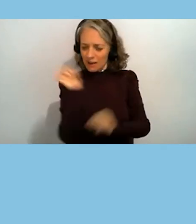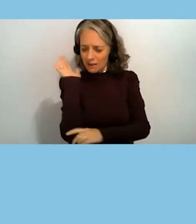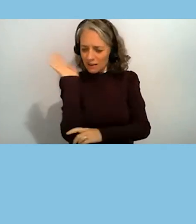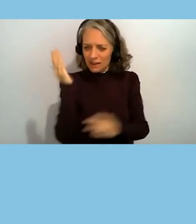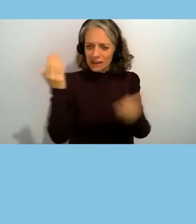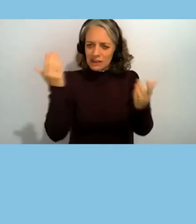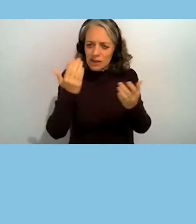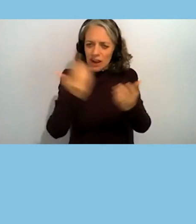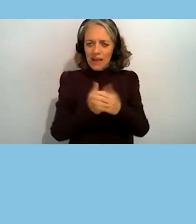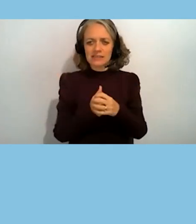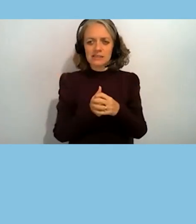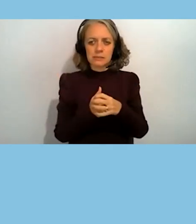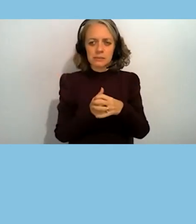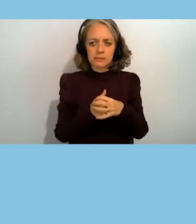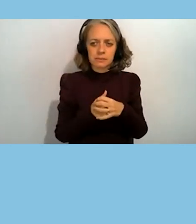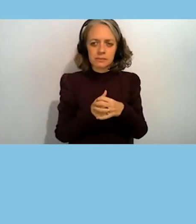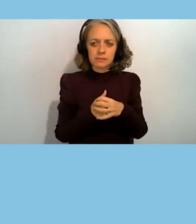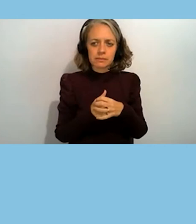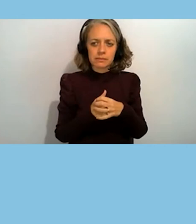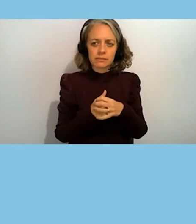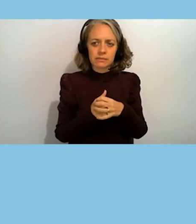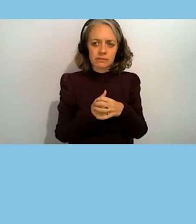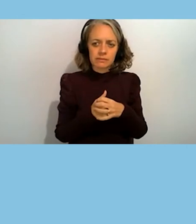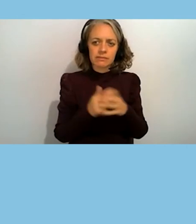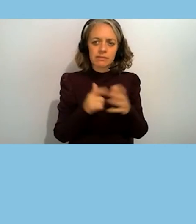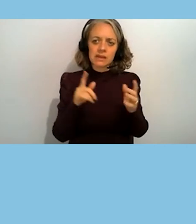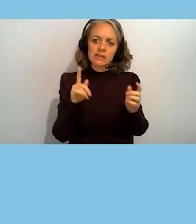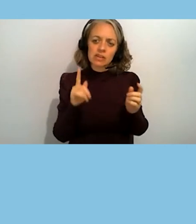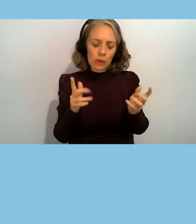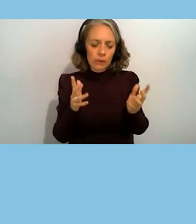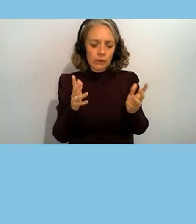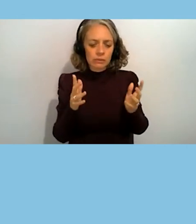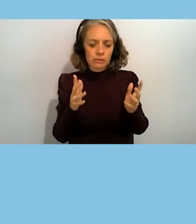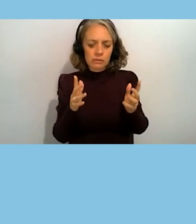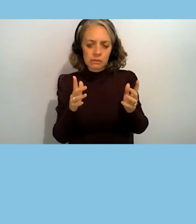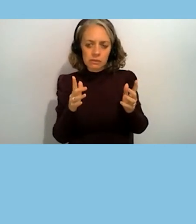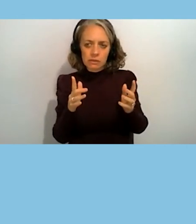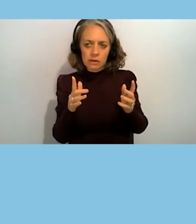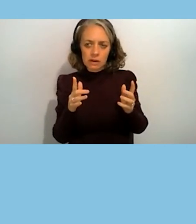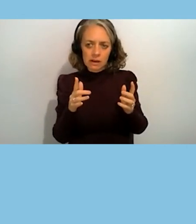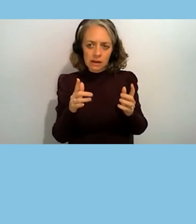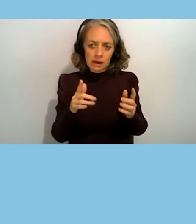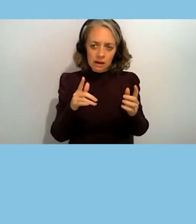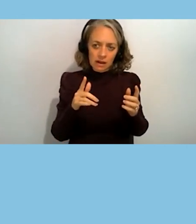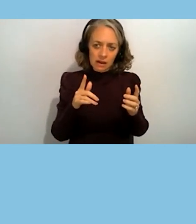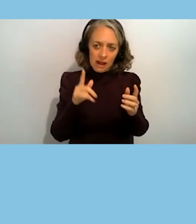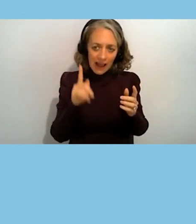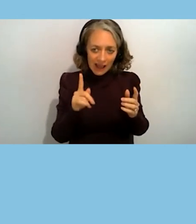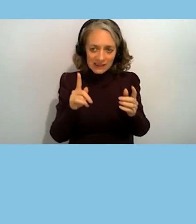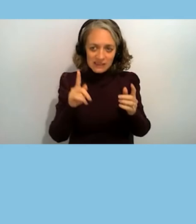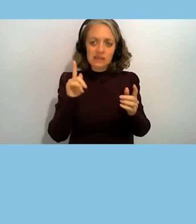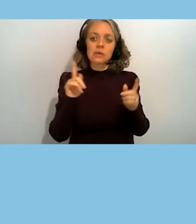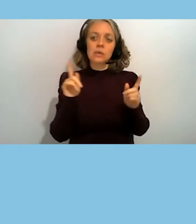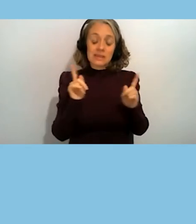I first read Question of Access when I was alongside, actually, really